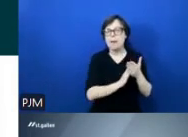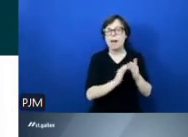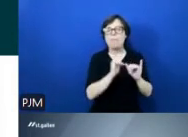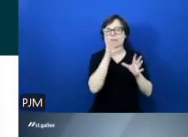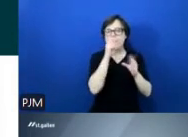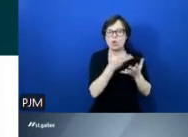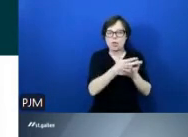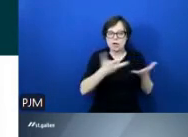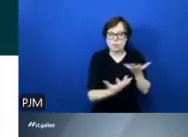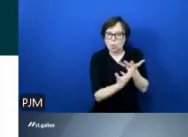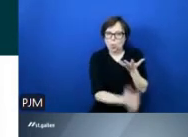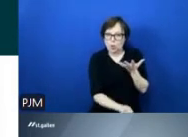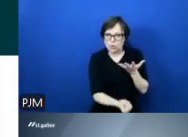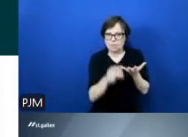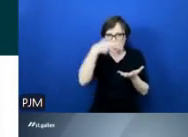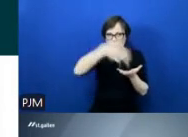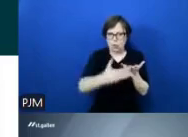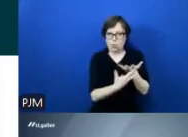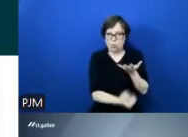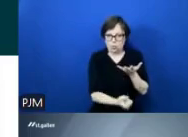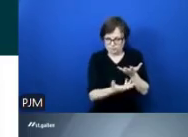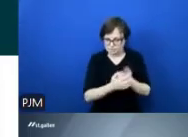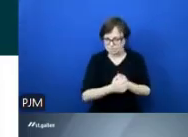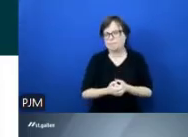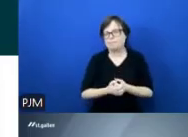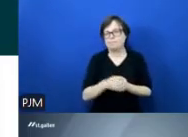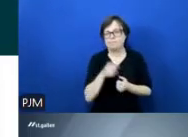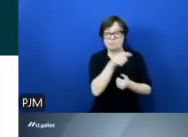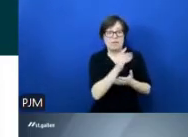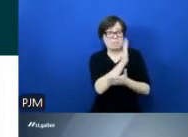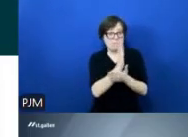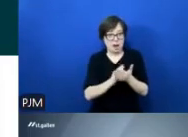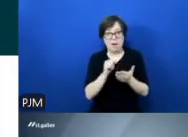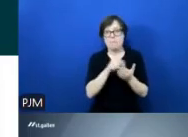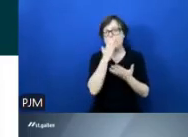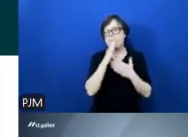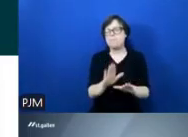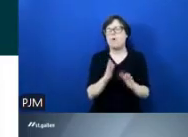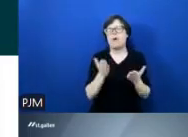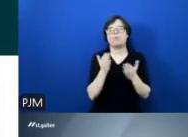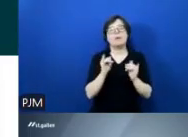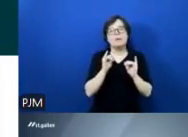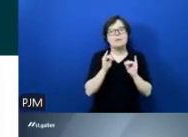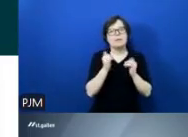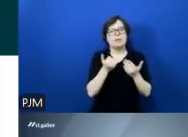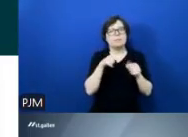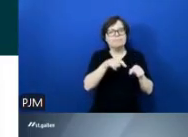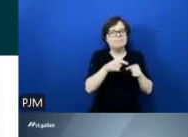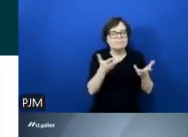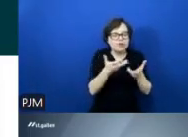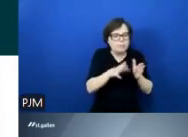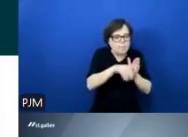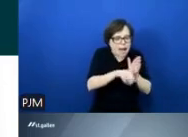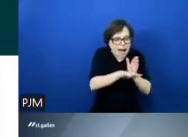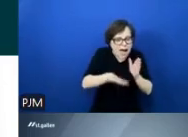of soil infiltration capacity map, where we can easily see how the